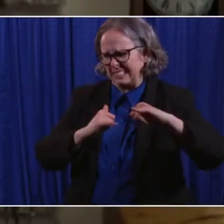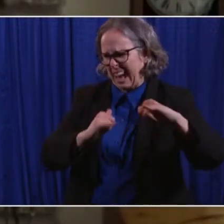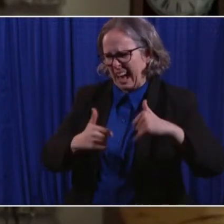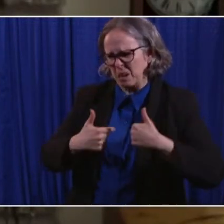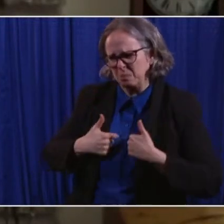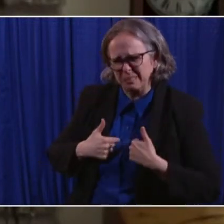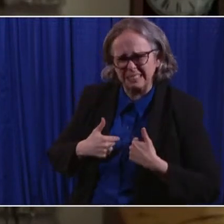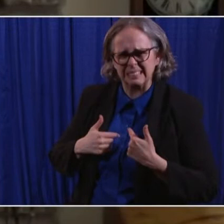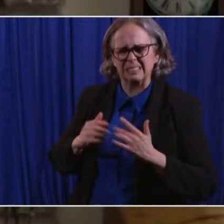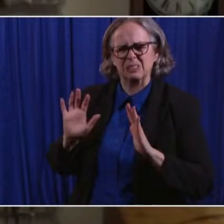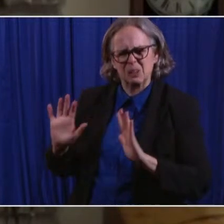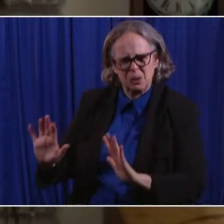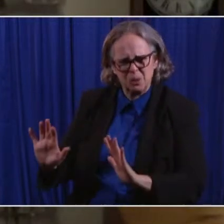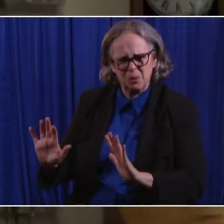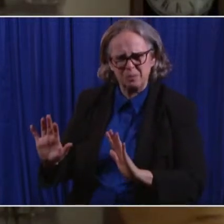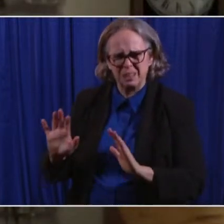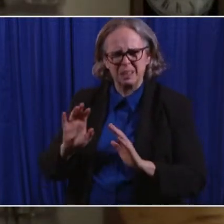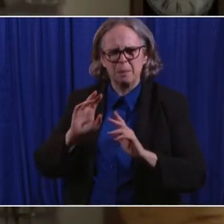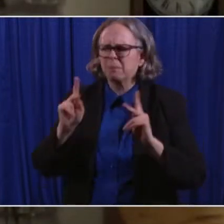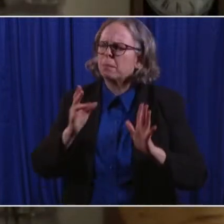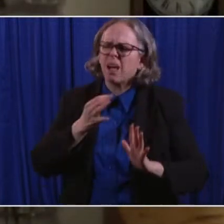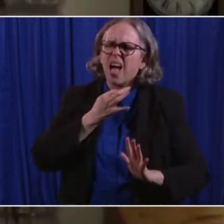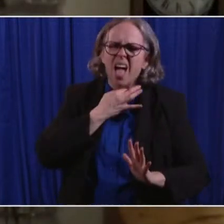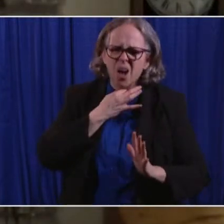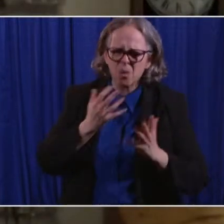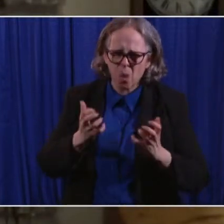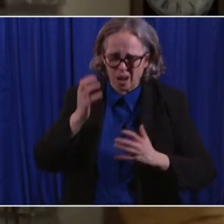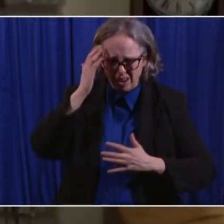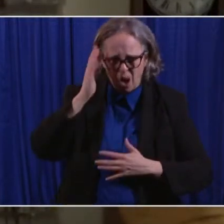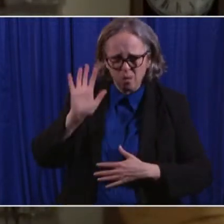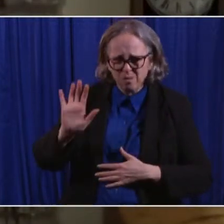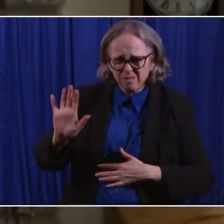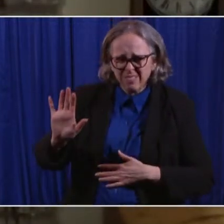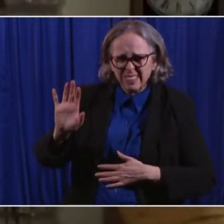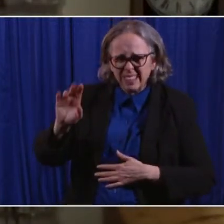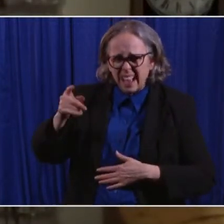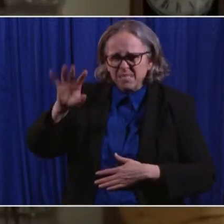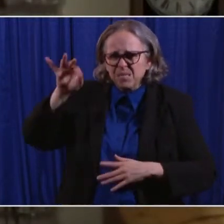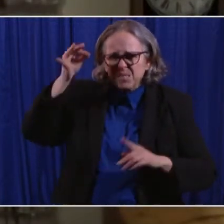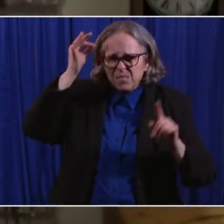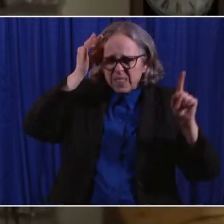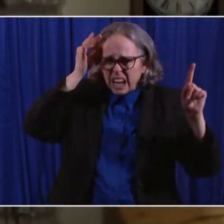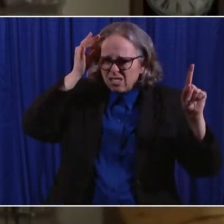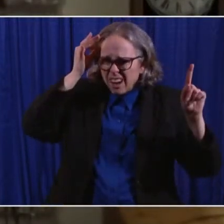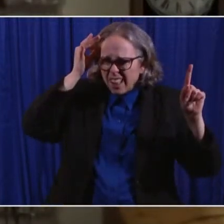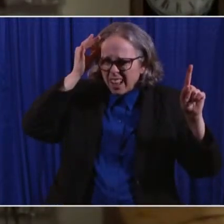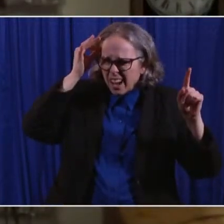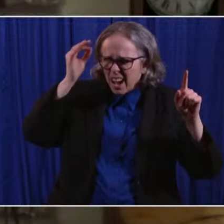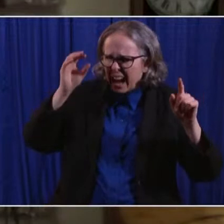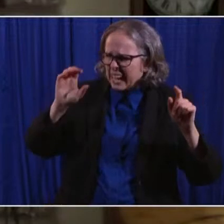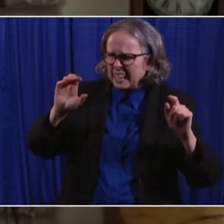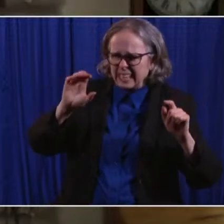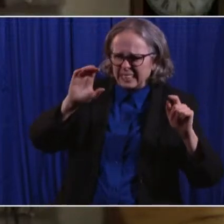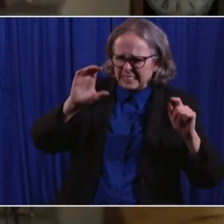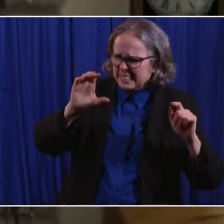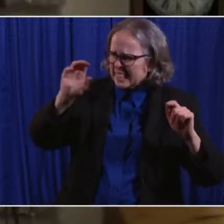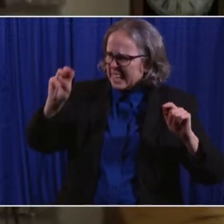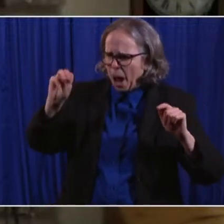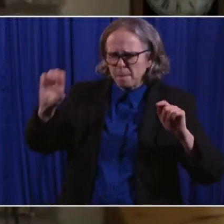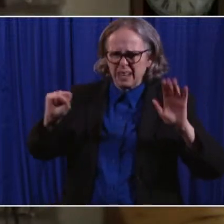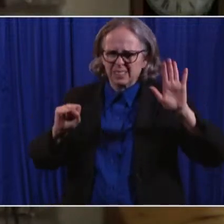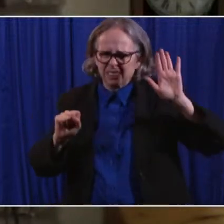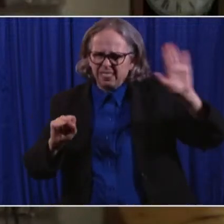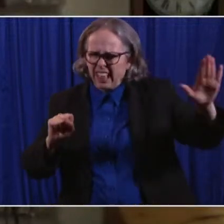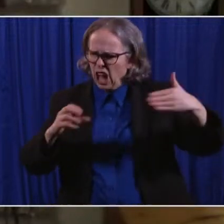people go? And again, these are federal CMS regulations. And I think one of the things that's sort of been